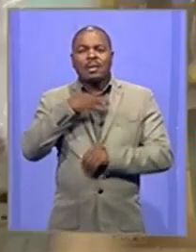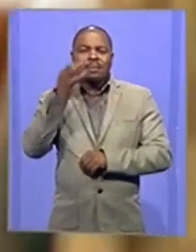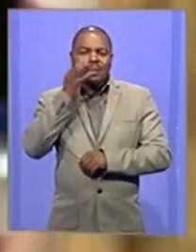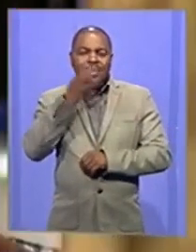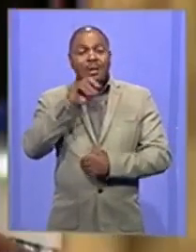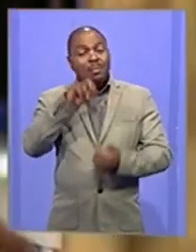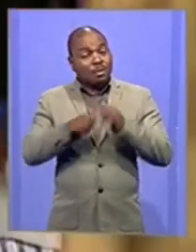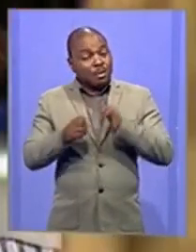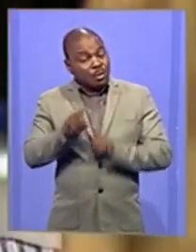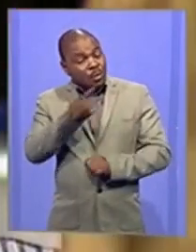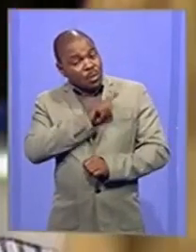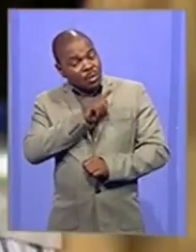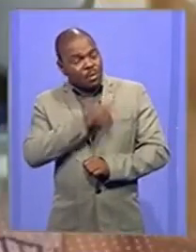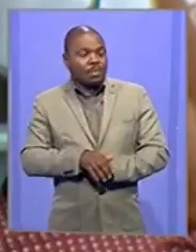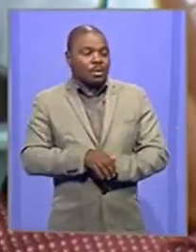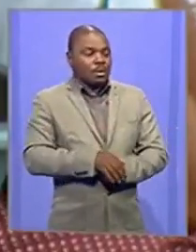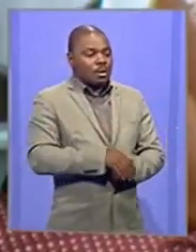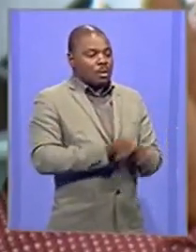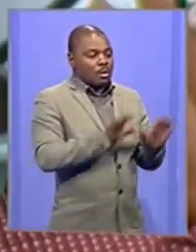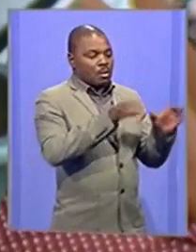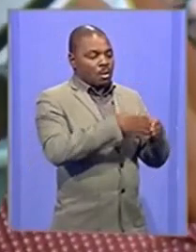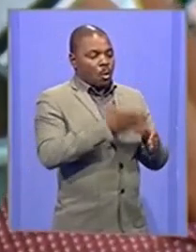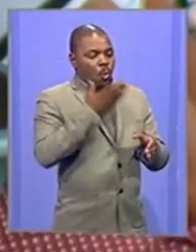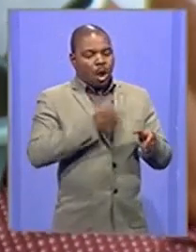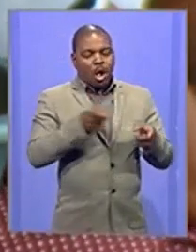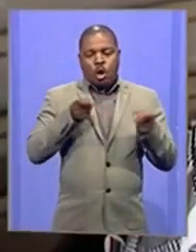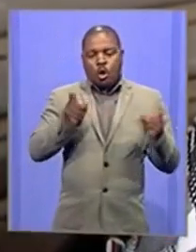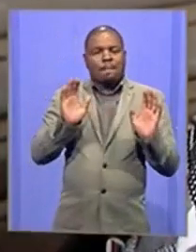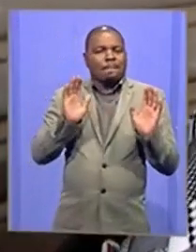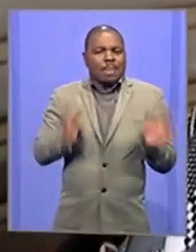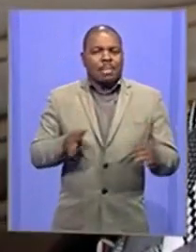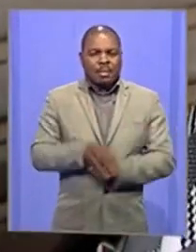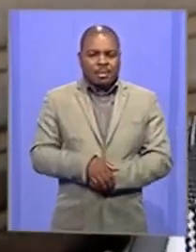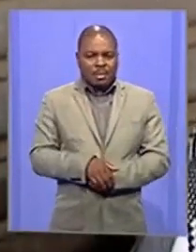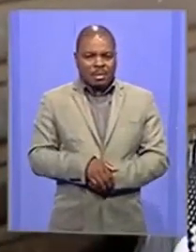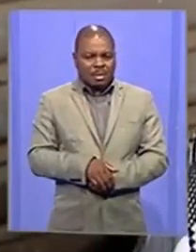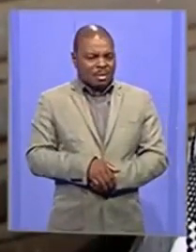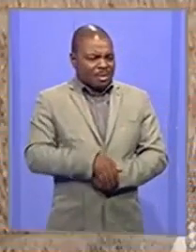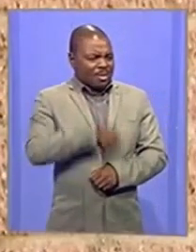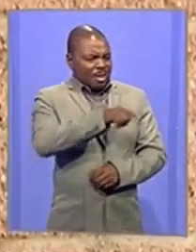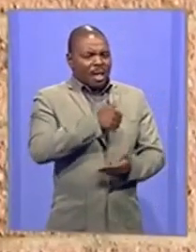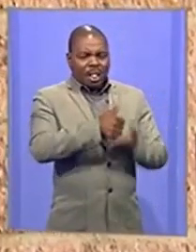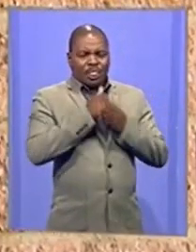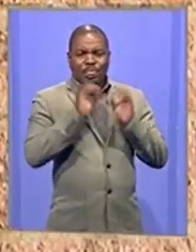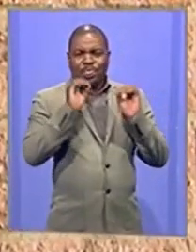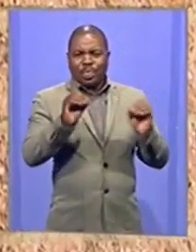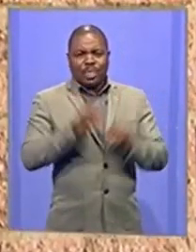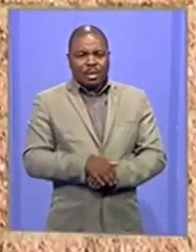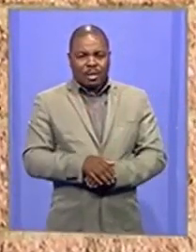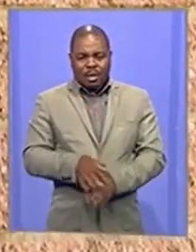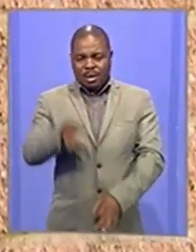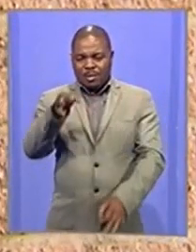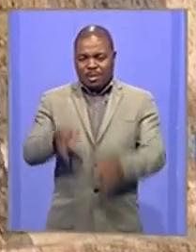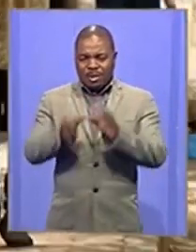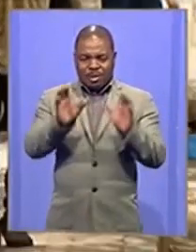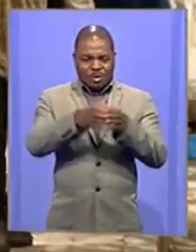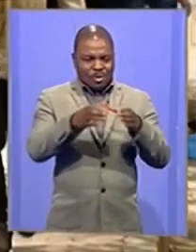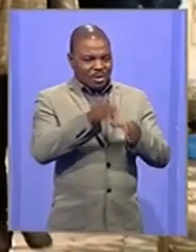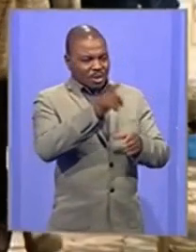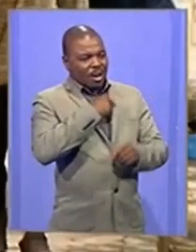gore makoko a ipatlela fela dithata tsa go laola. Na re bone mogola a bona Na political party yona a ke